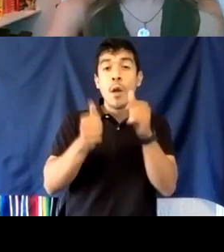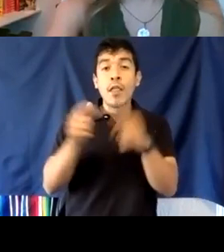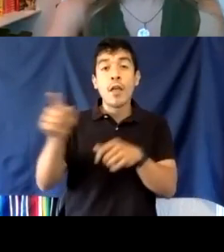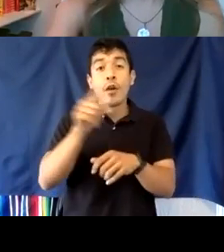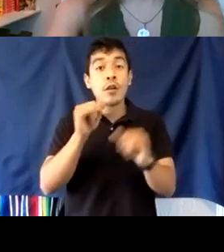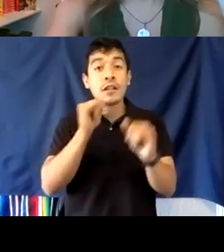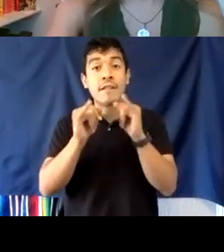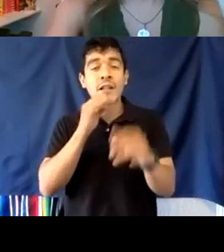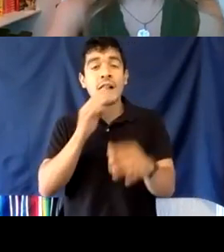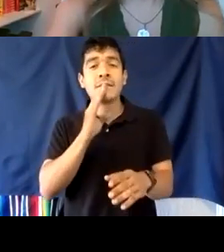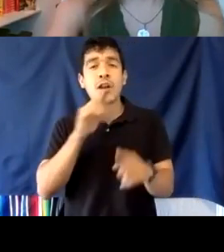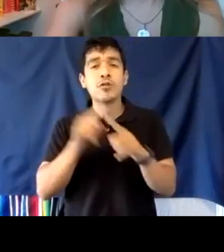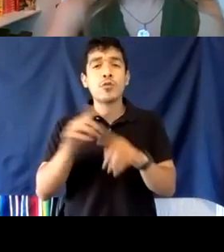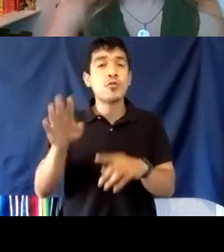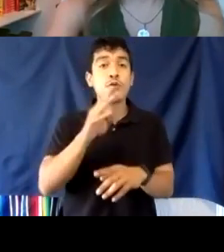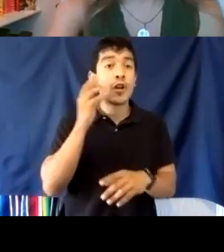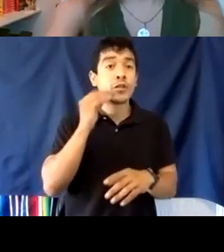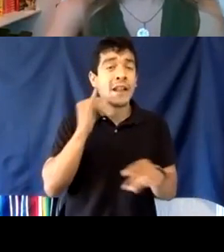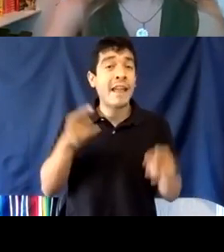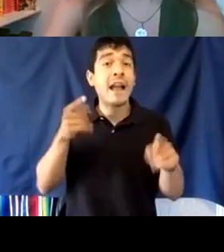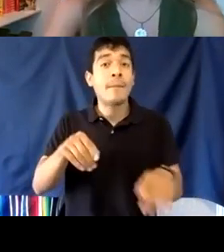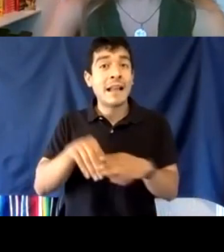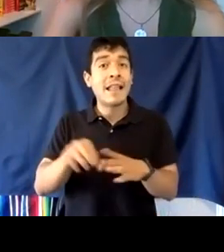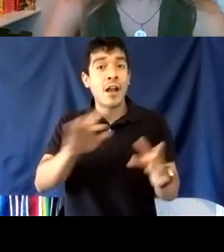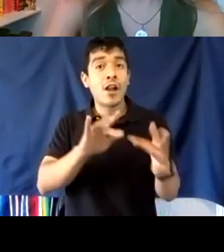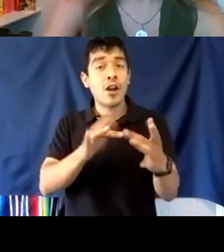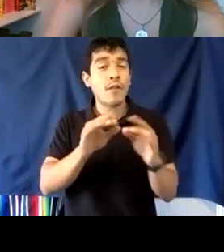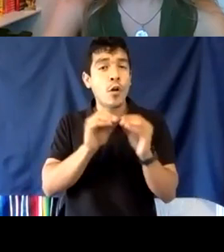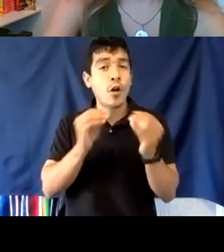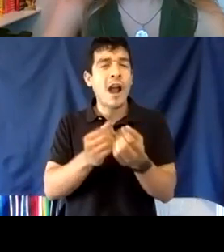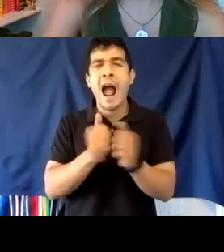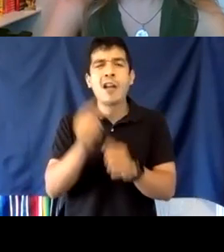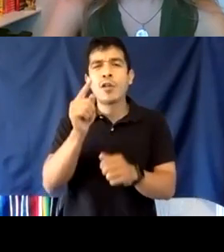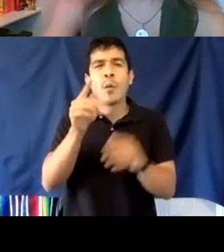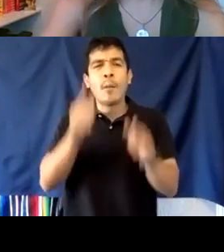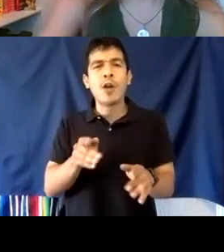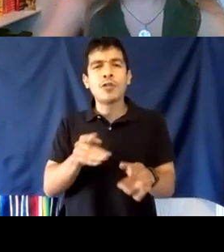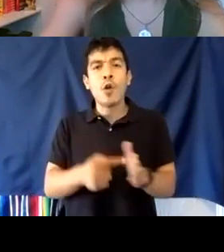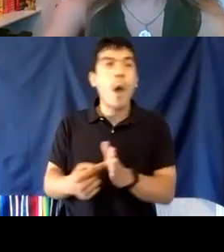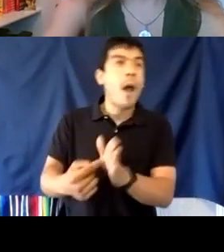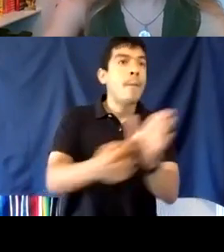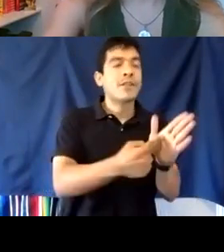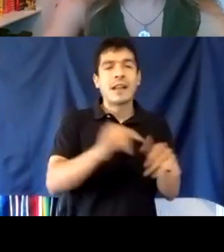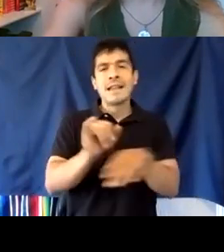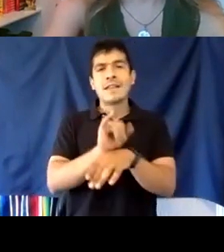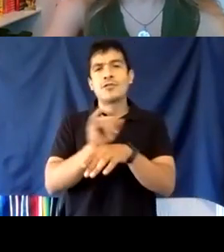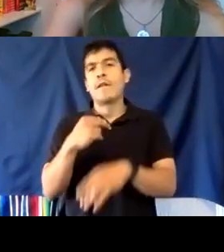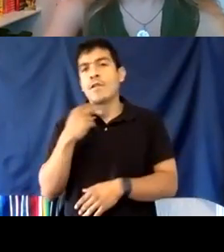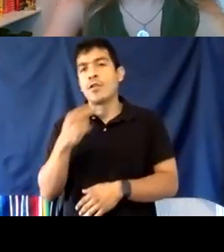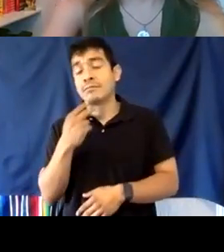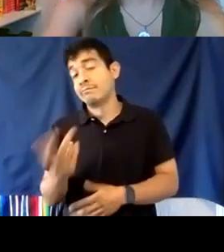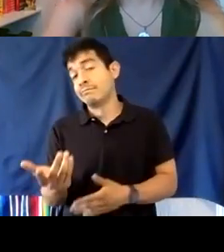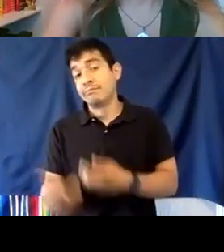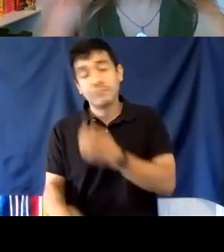the breadth of experience that occurs within that organization? You know, how does one person represent an institutional voice?